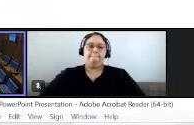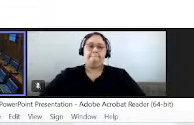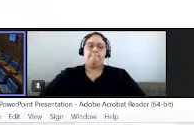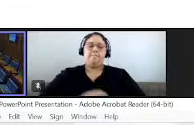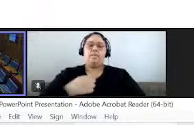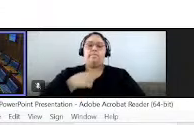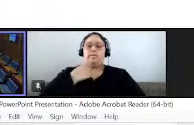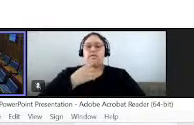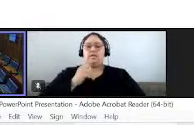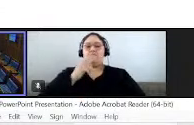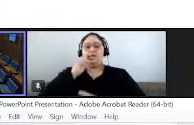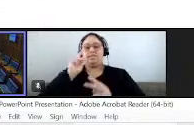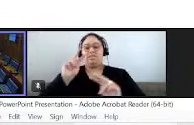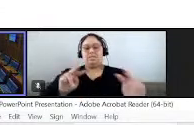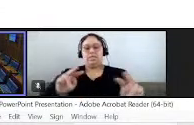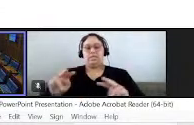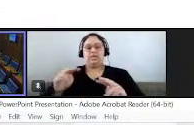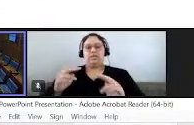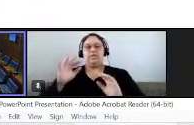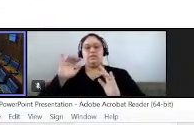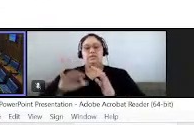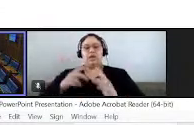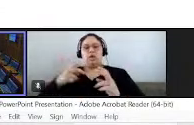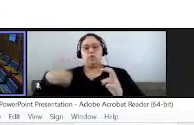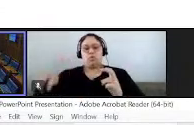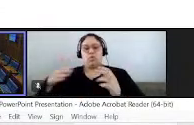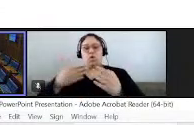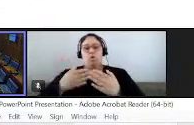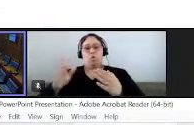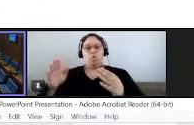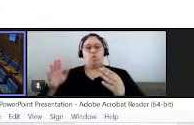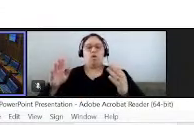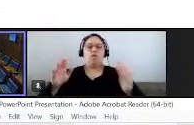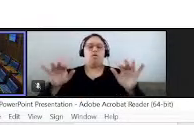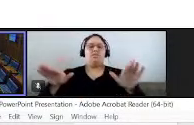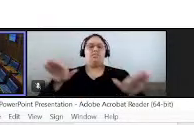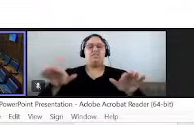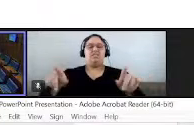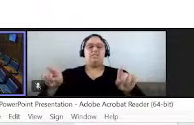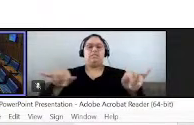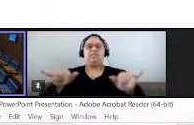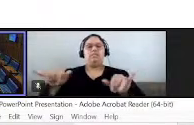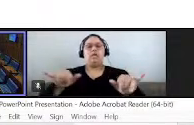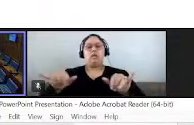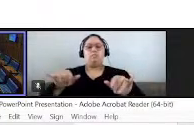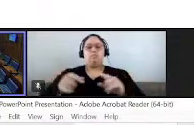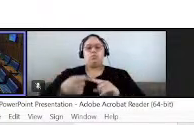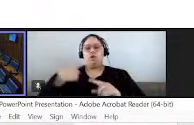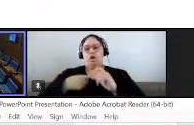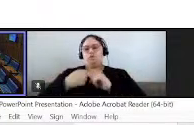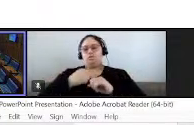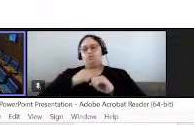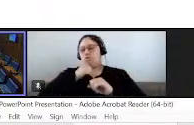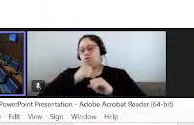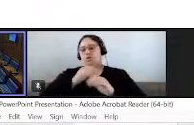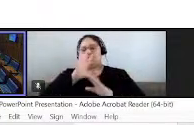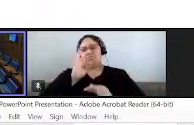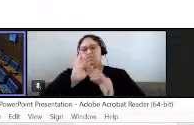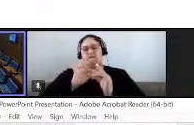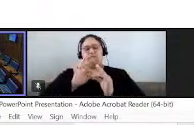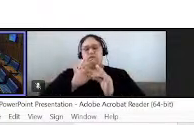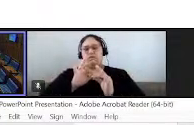say if you take the study tours away, then the expenditure trend is more or less similar from last year this year. So there isn't really any